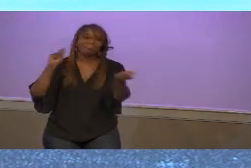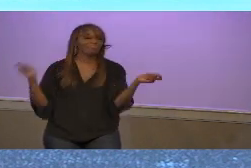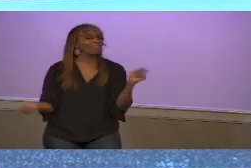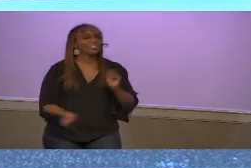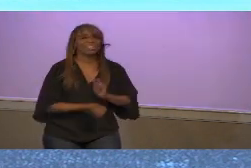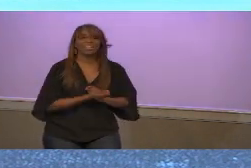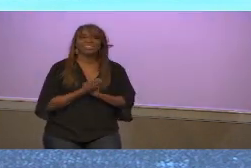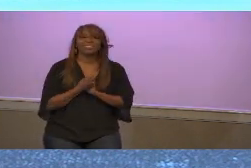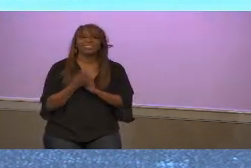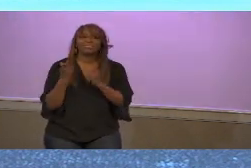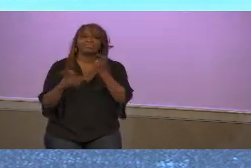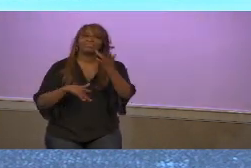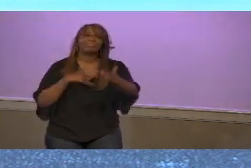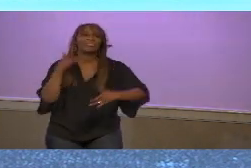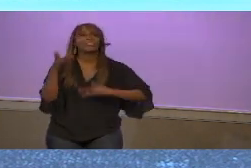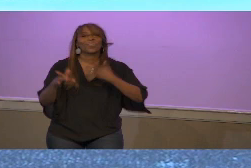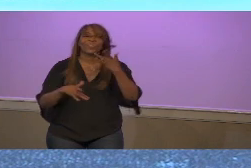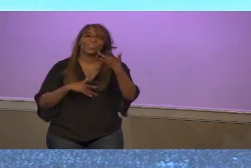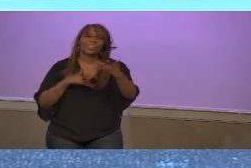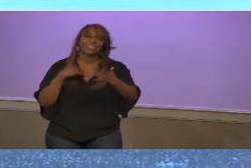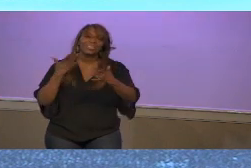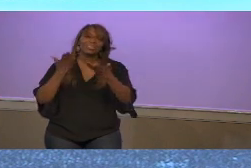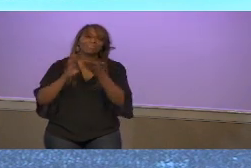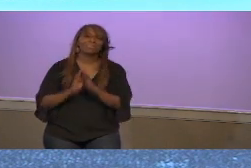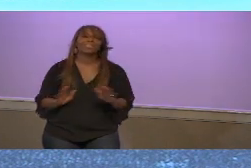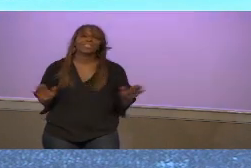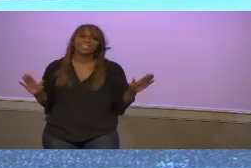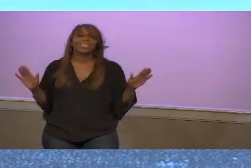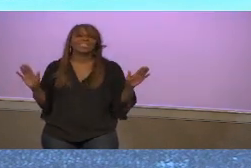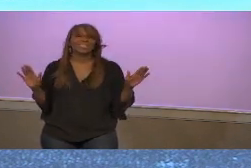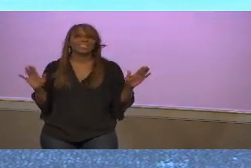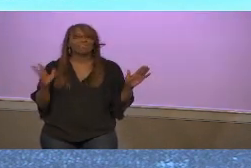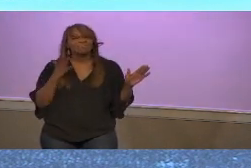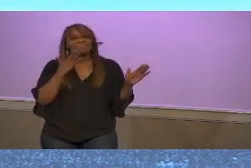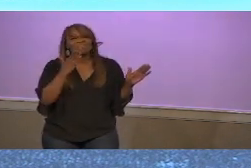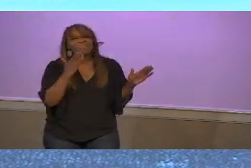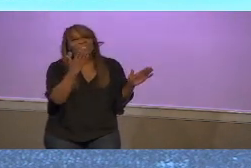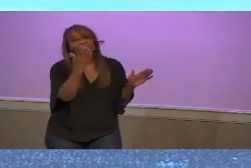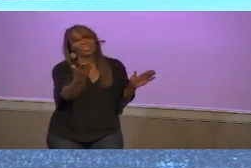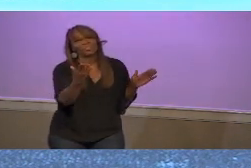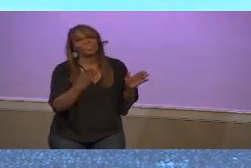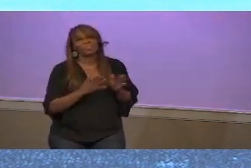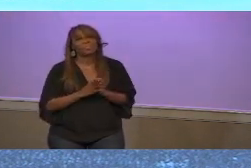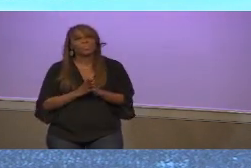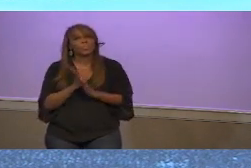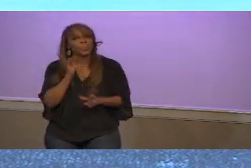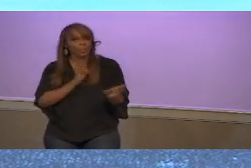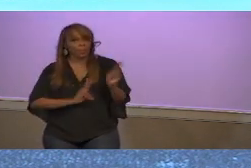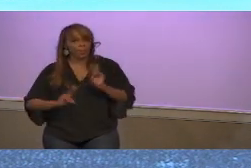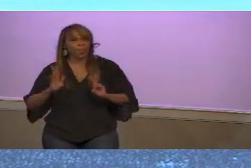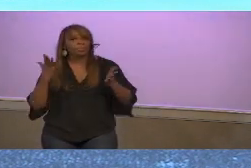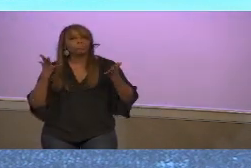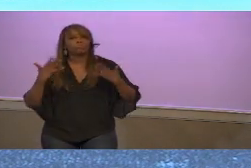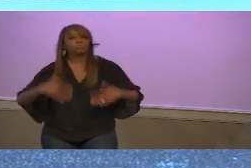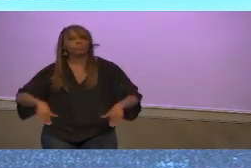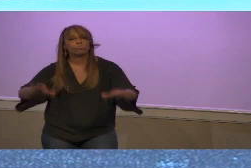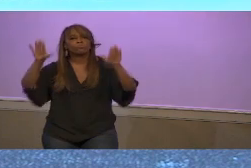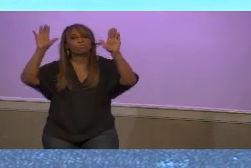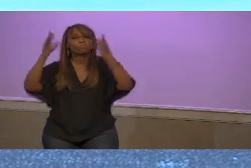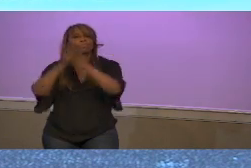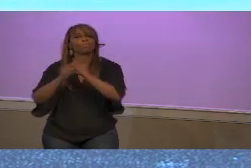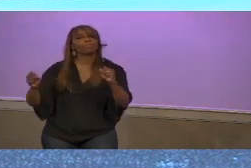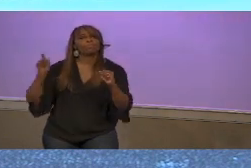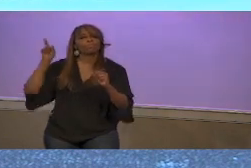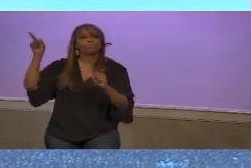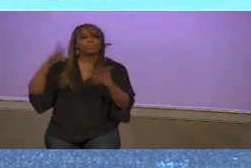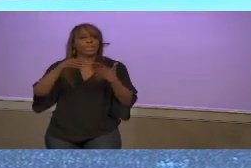to a life of joy and peace. Father, we thank you today for your word and the people that have given their lives to you right now, to